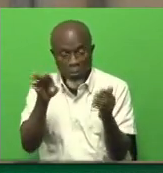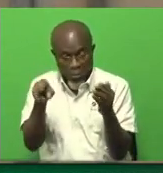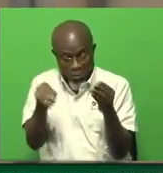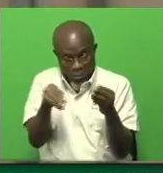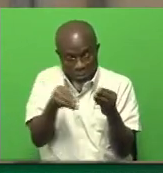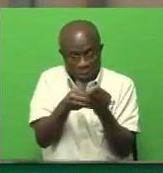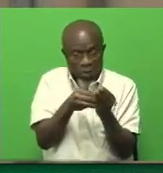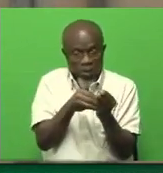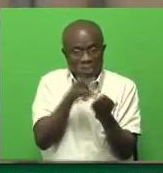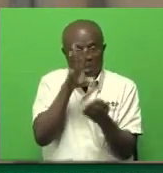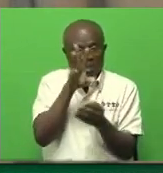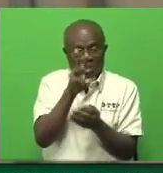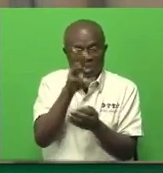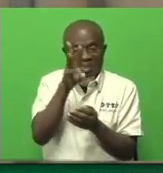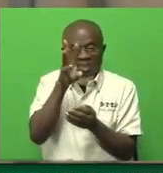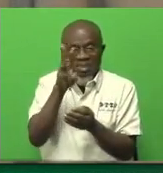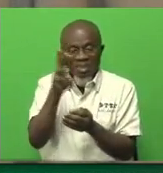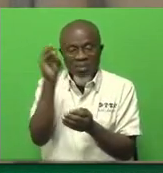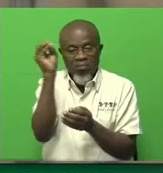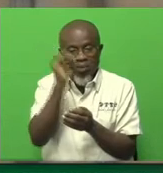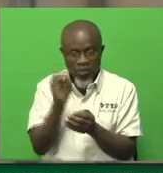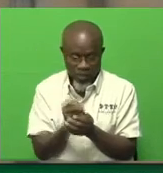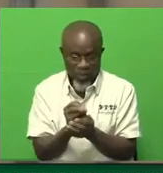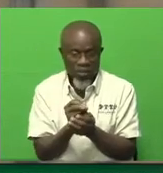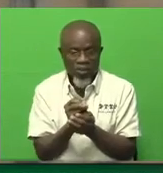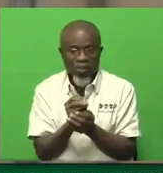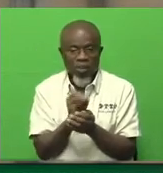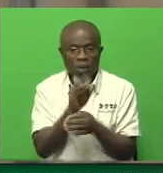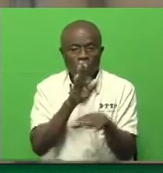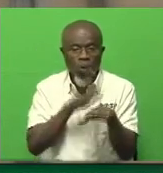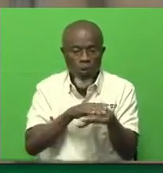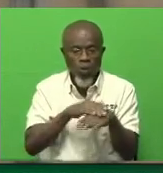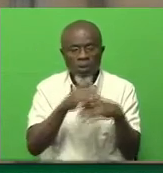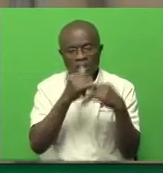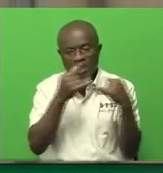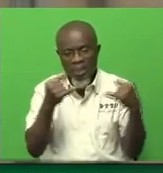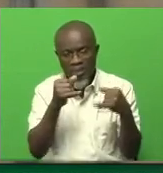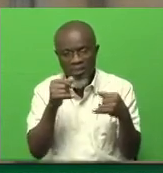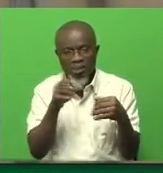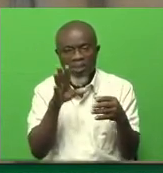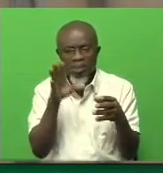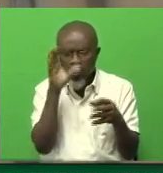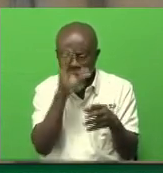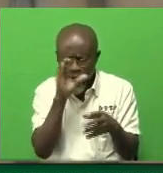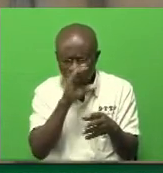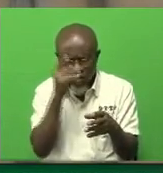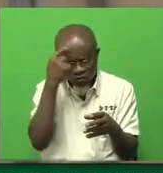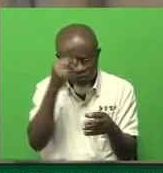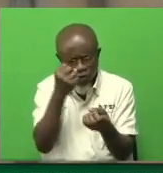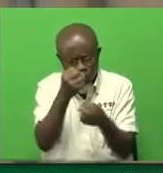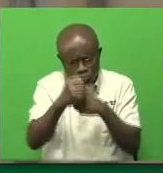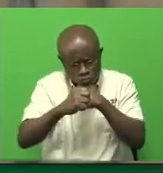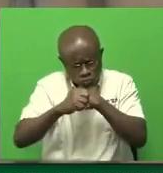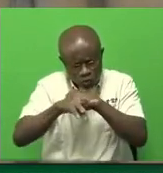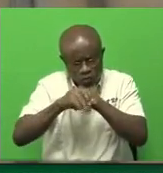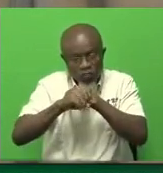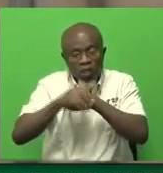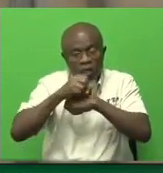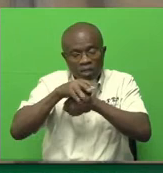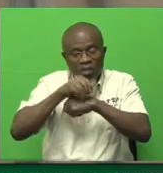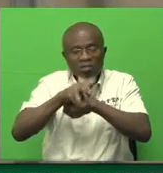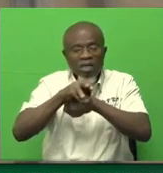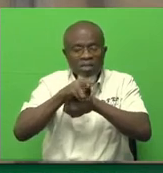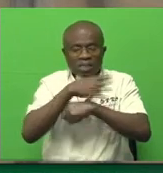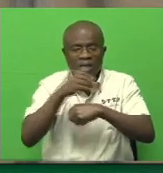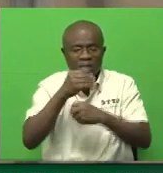of the visits to find care TT seeking advice and help on mental health